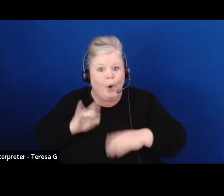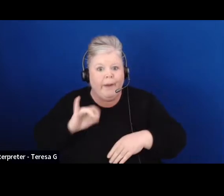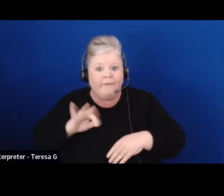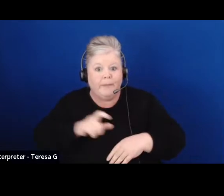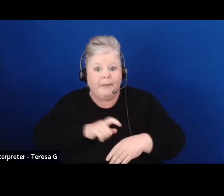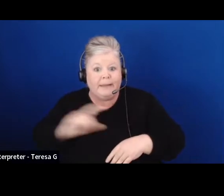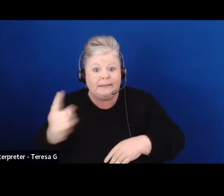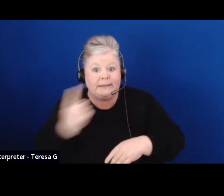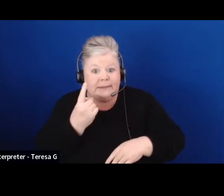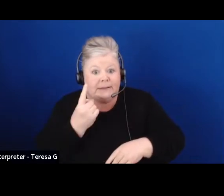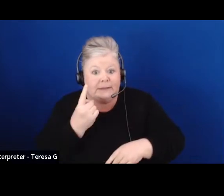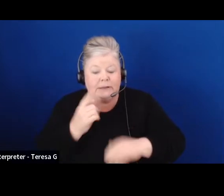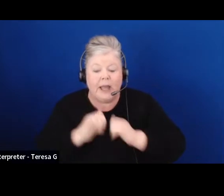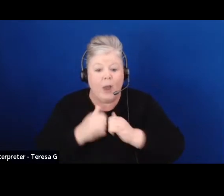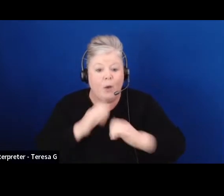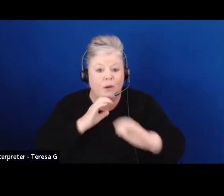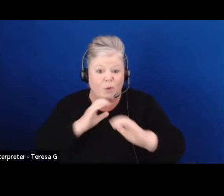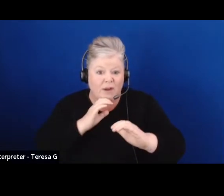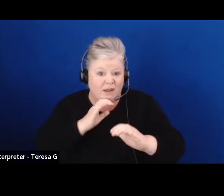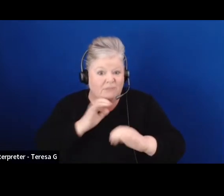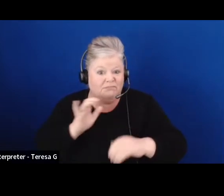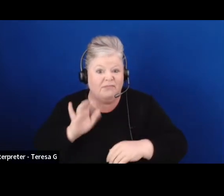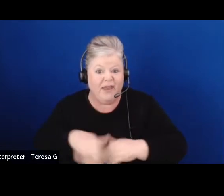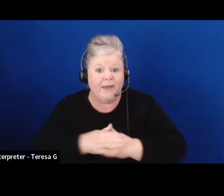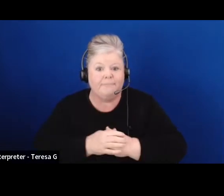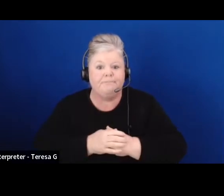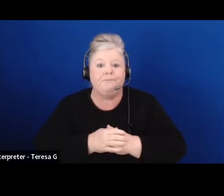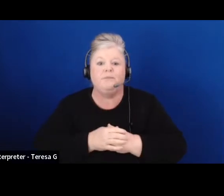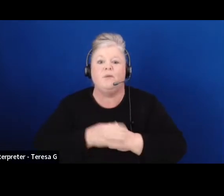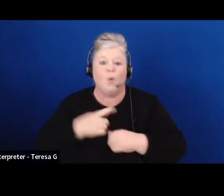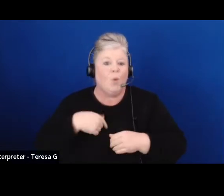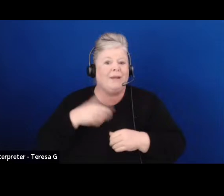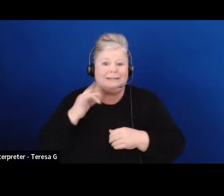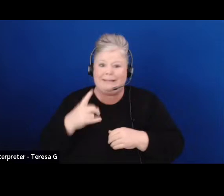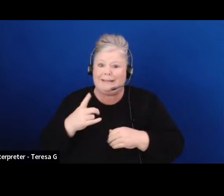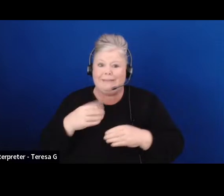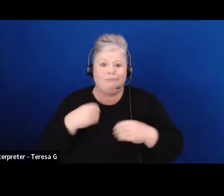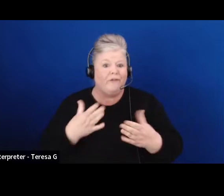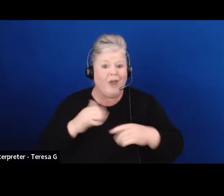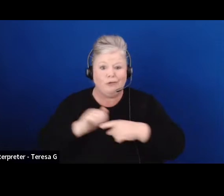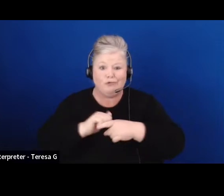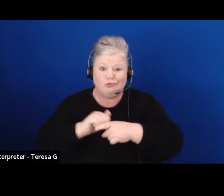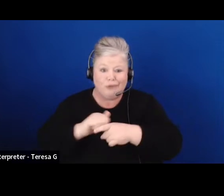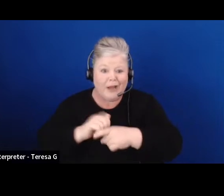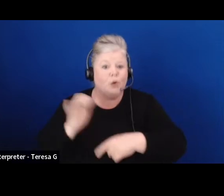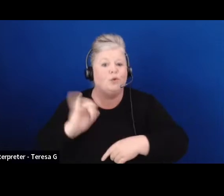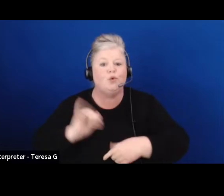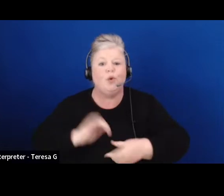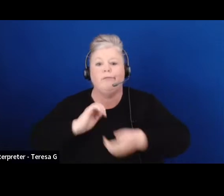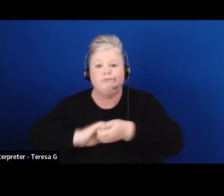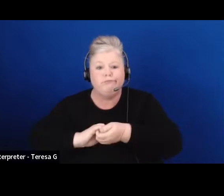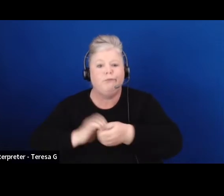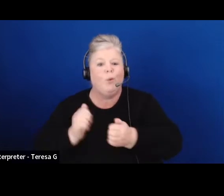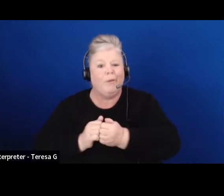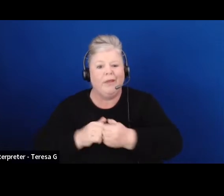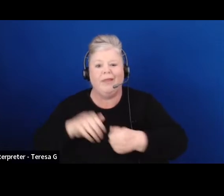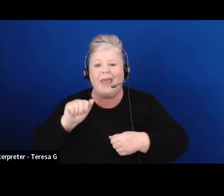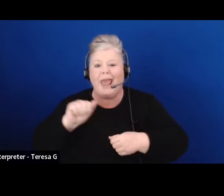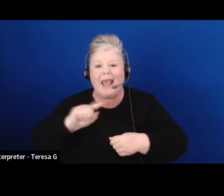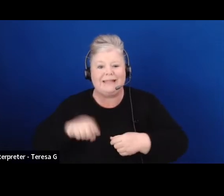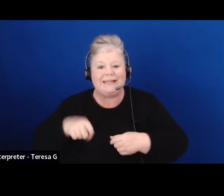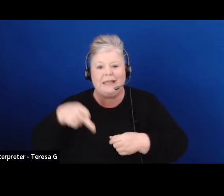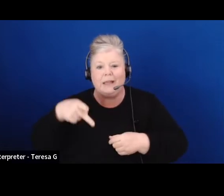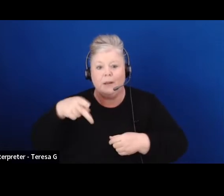officer. So we delivered these trainings, and then we worked with AZ Post, POST,